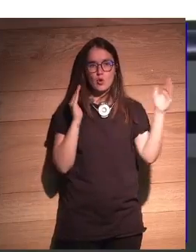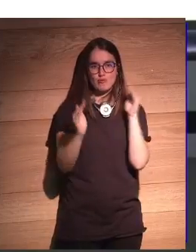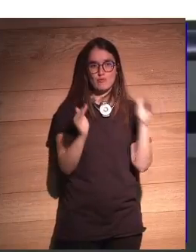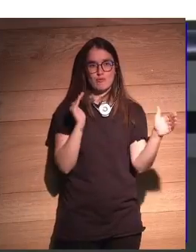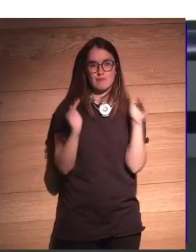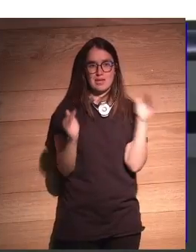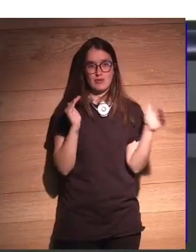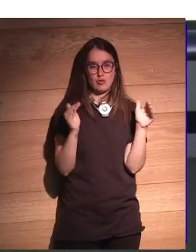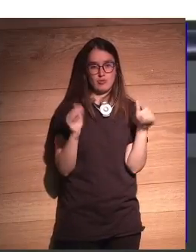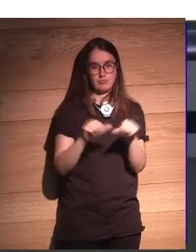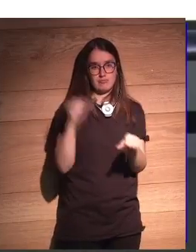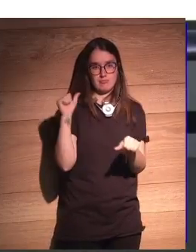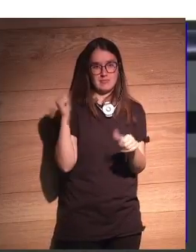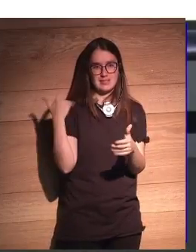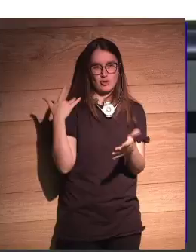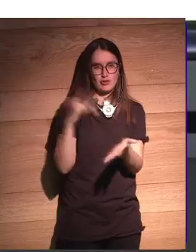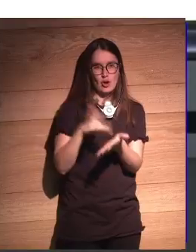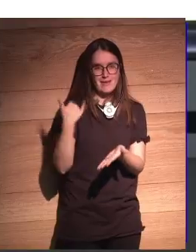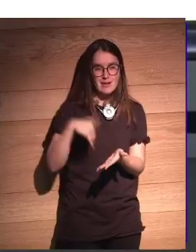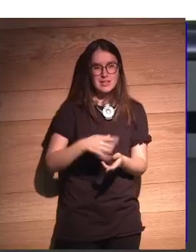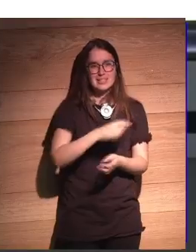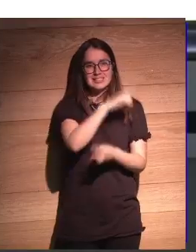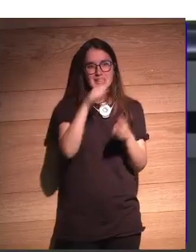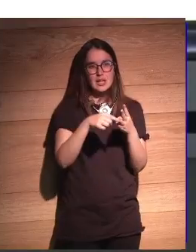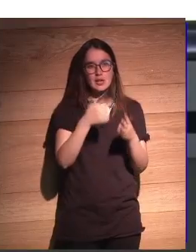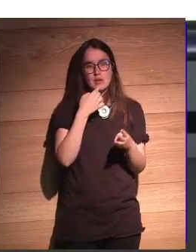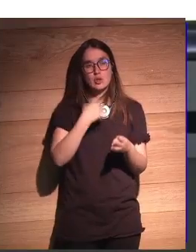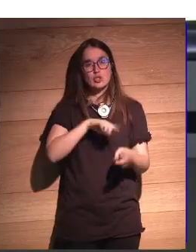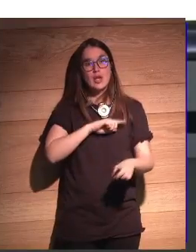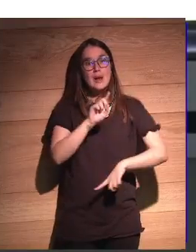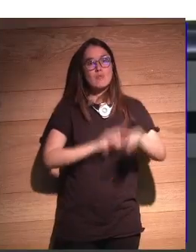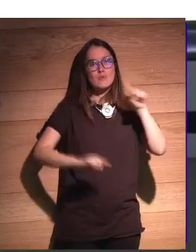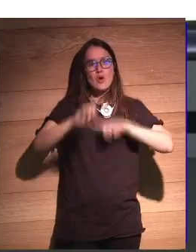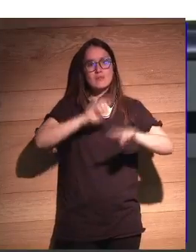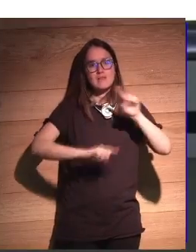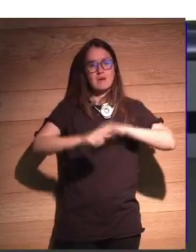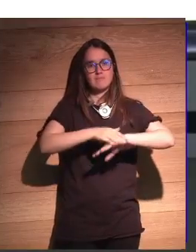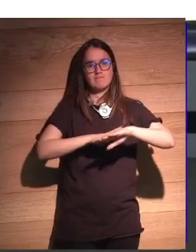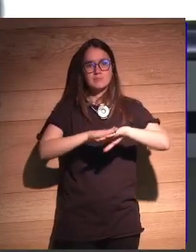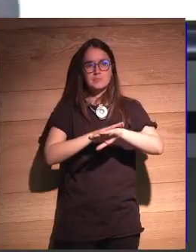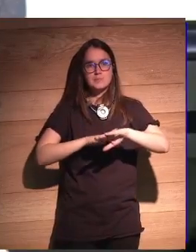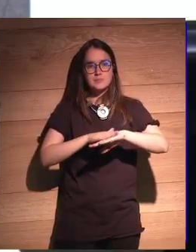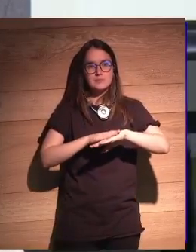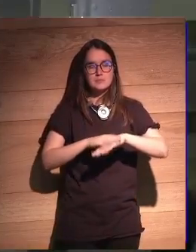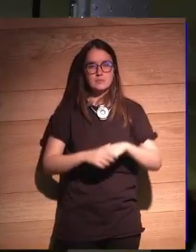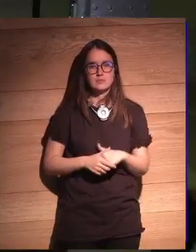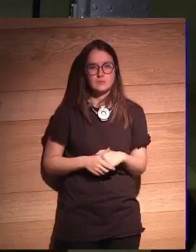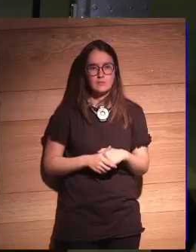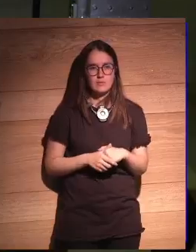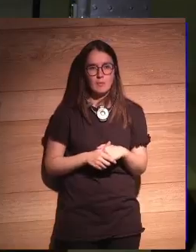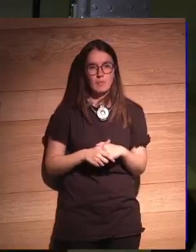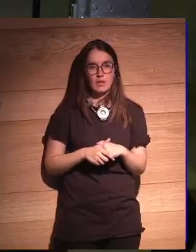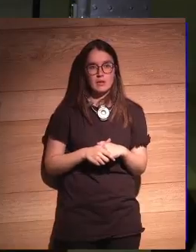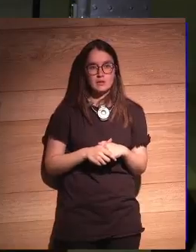Third, we argue that the driving force of the housing problem is commodification, the way that housing has become a globally